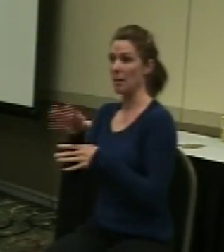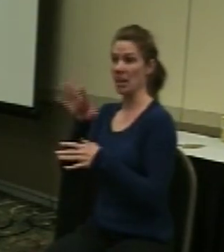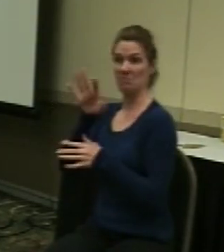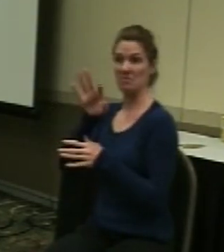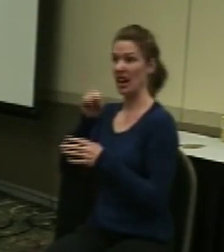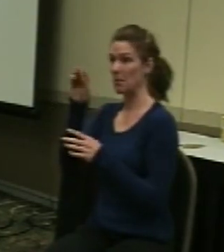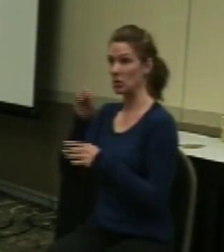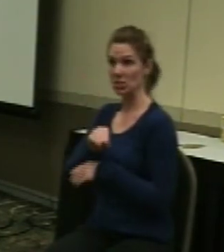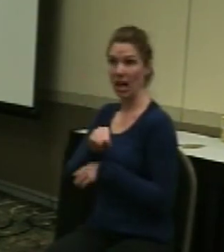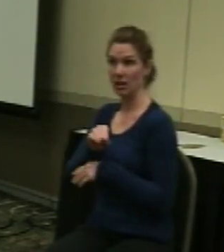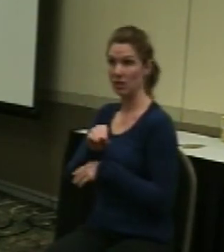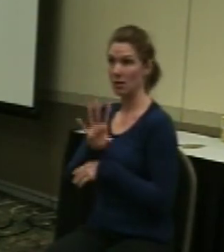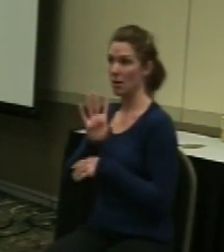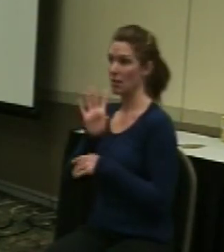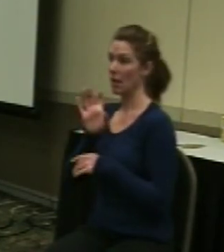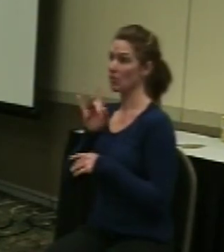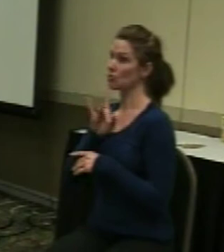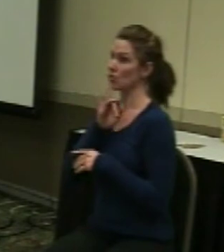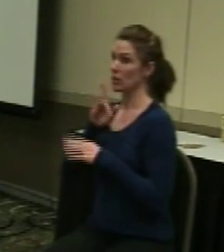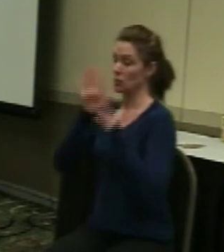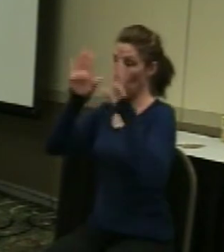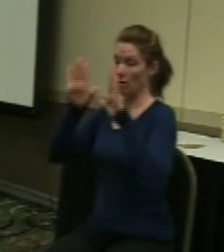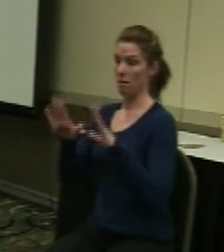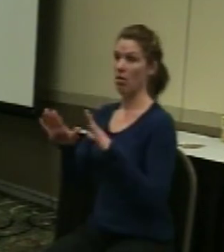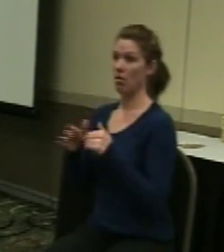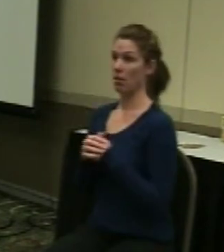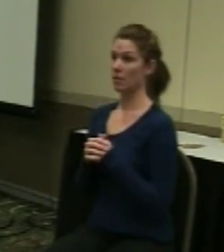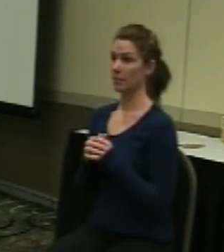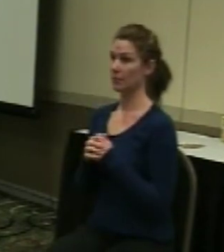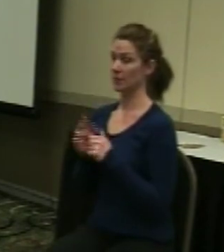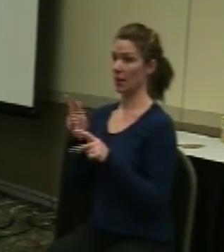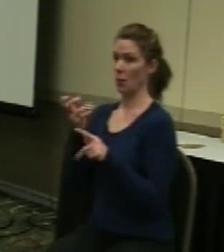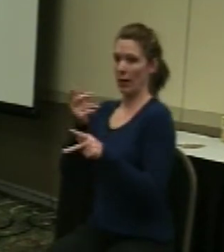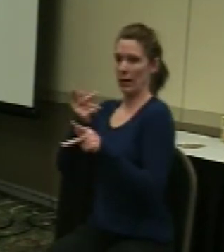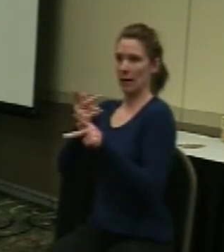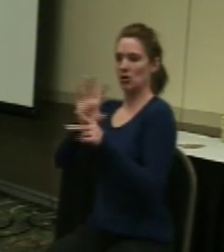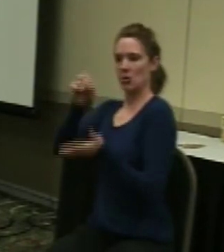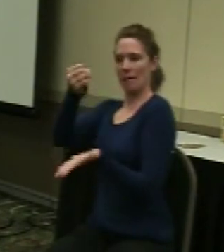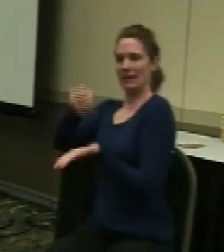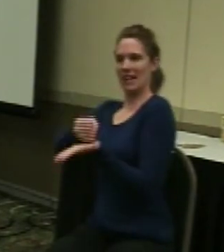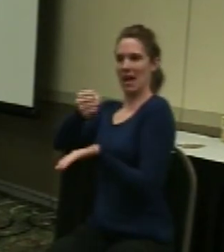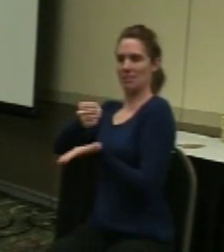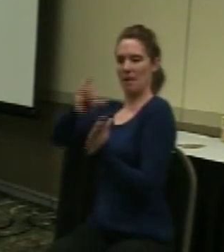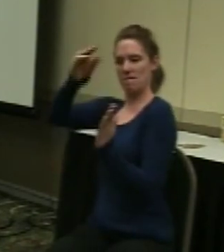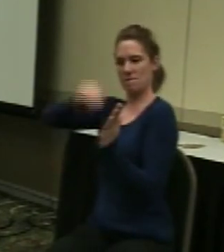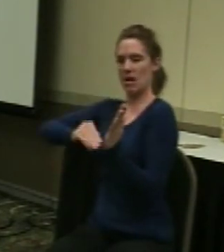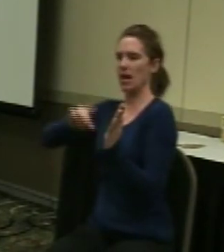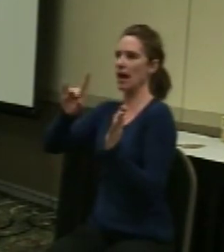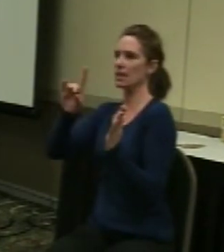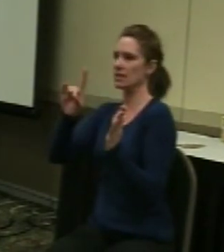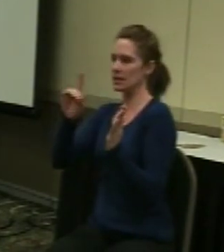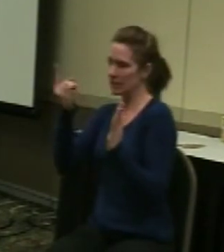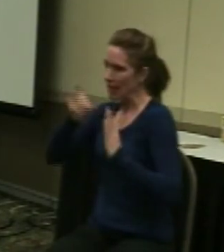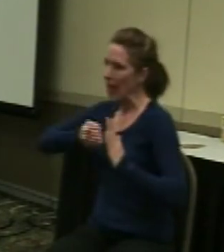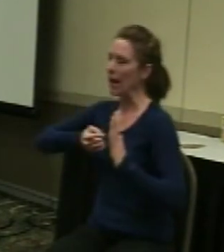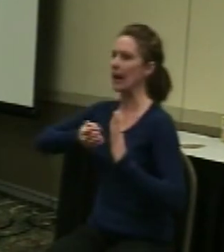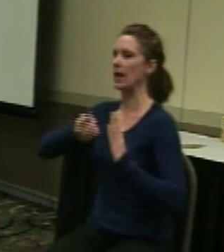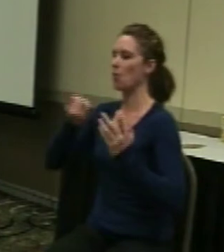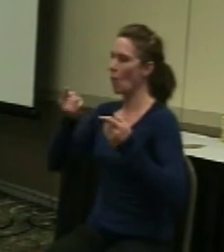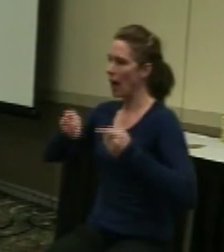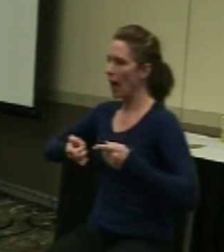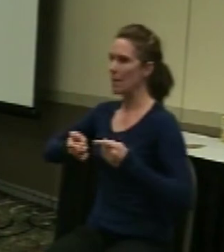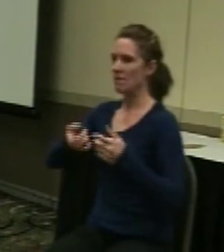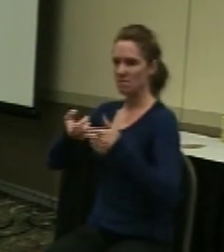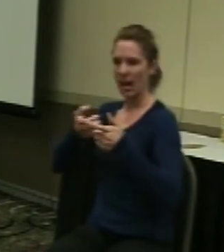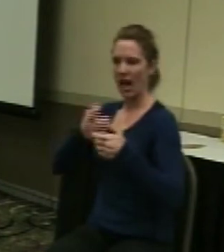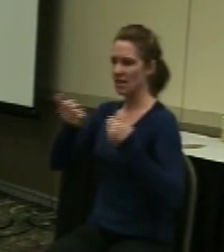10 correct, and that was quite a milestone. You're going to keep it. And you had your little stamp to fill it out the day fast, and there you